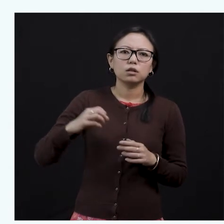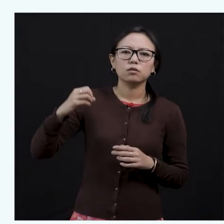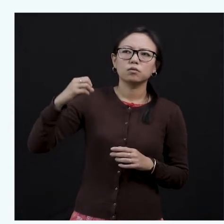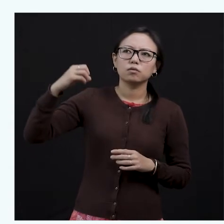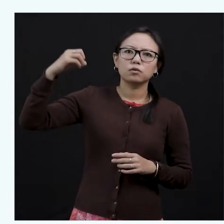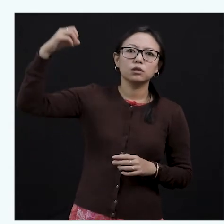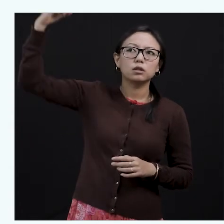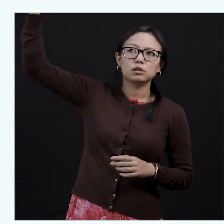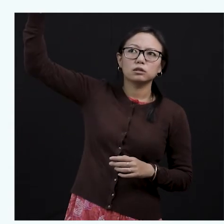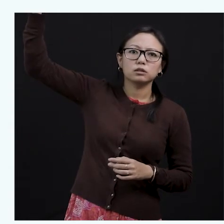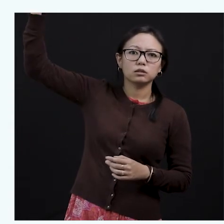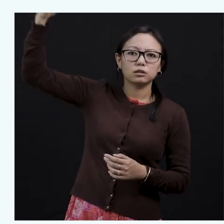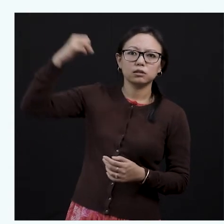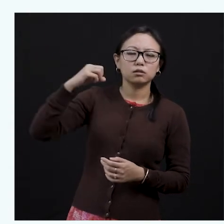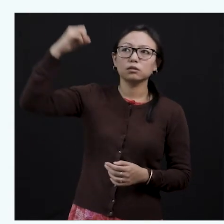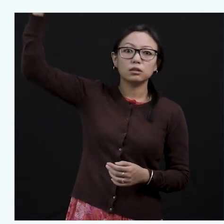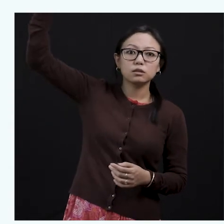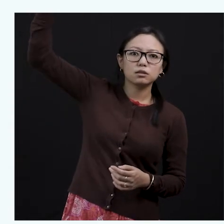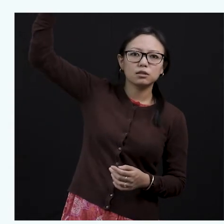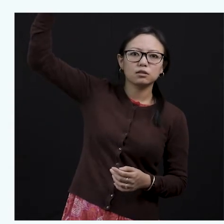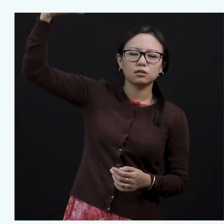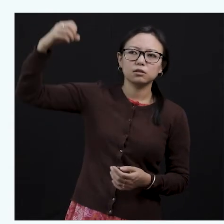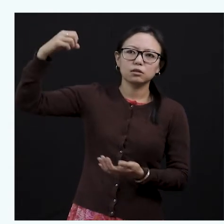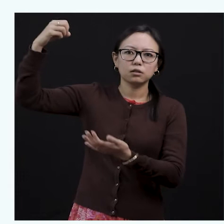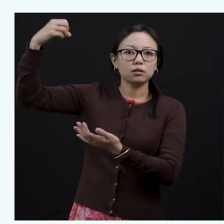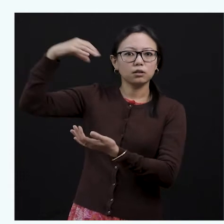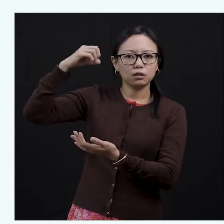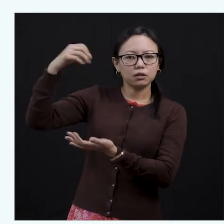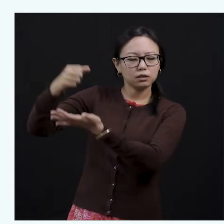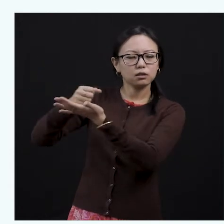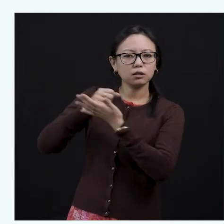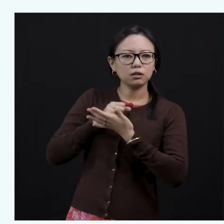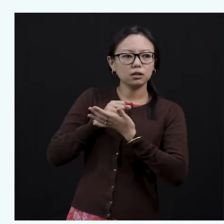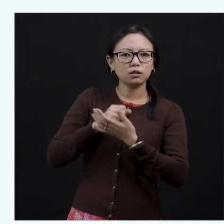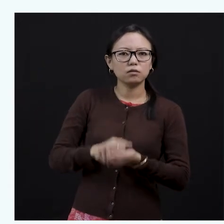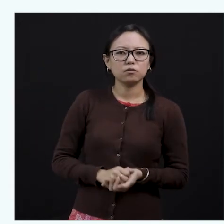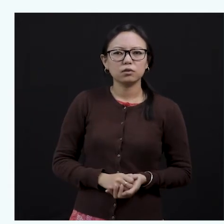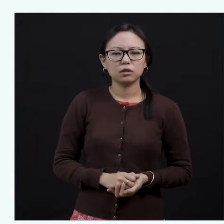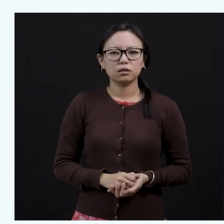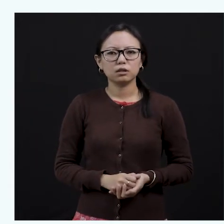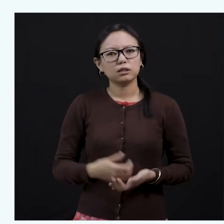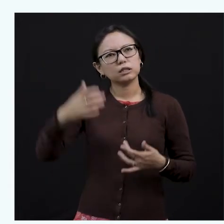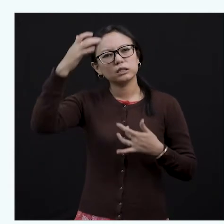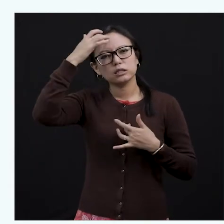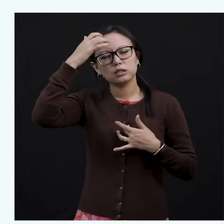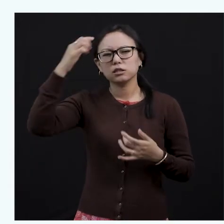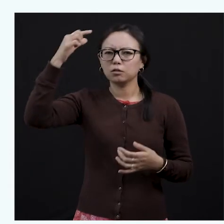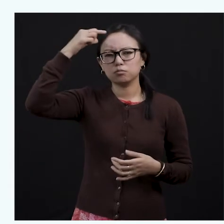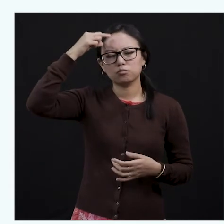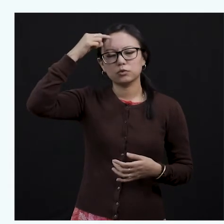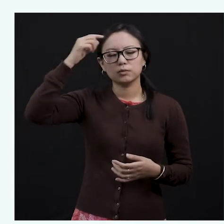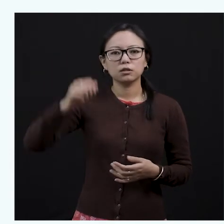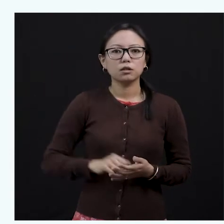one layer called the ozone layer, which used to protect the Earth from these harmful rays. So whenever